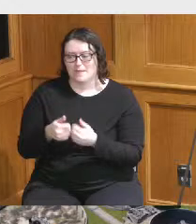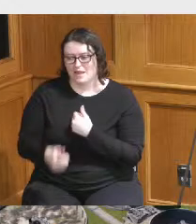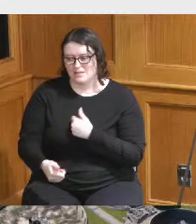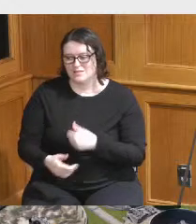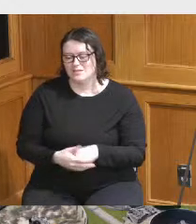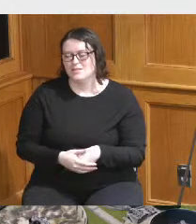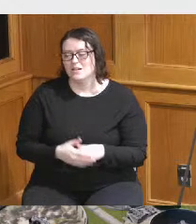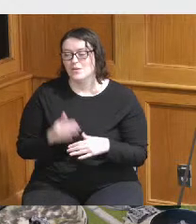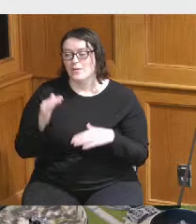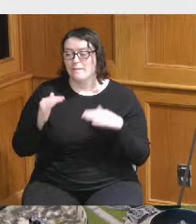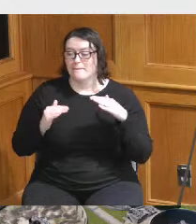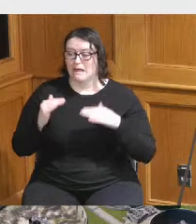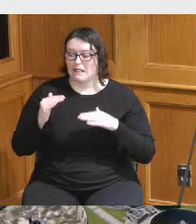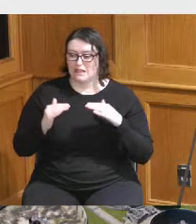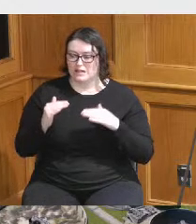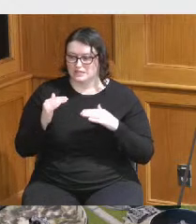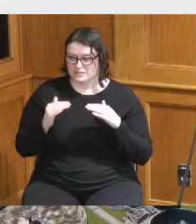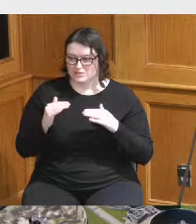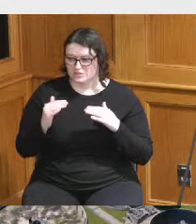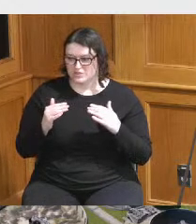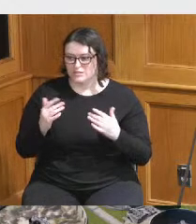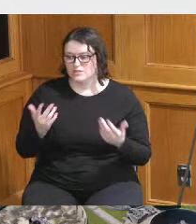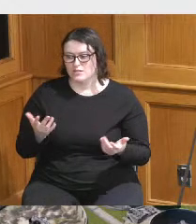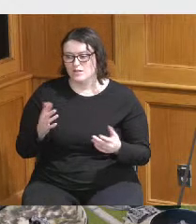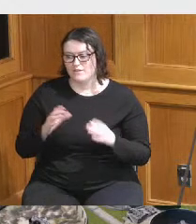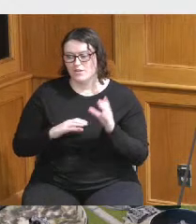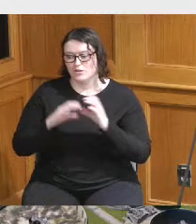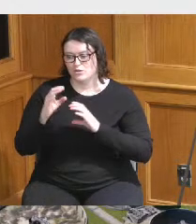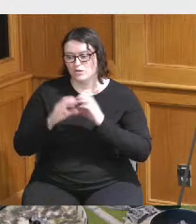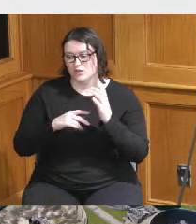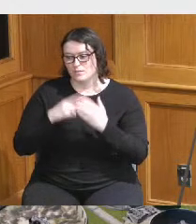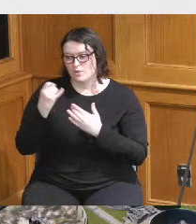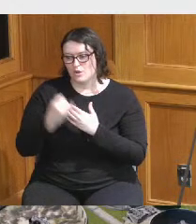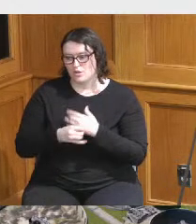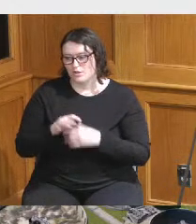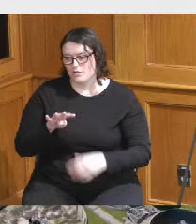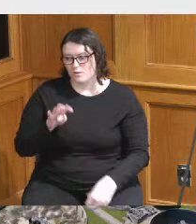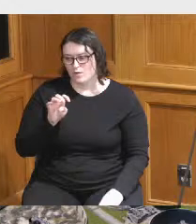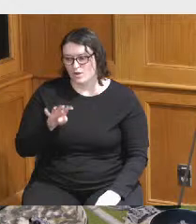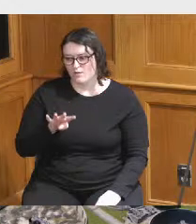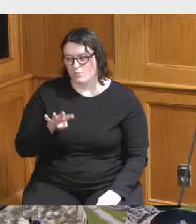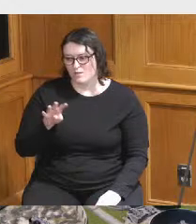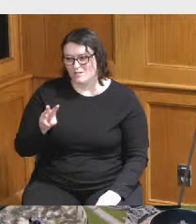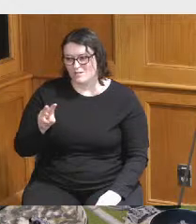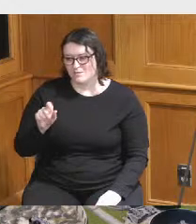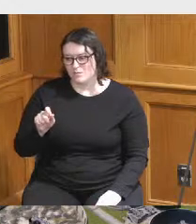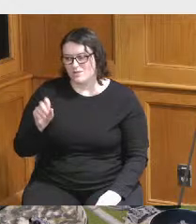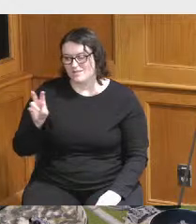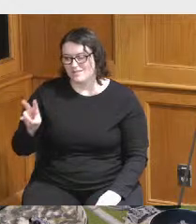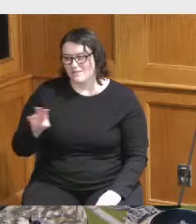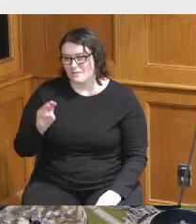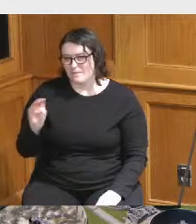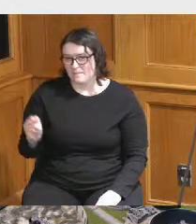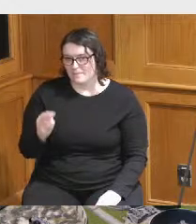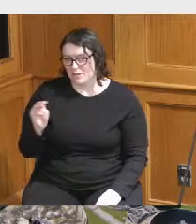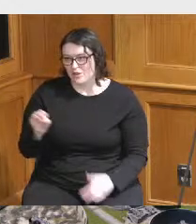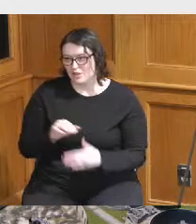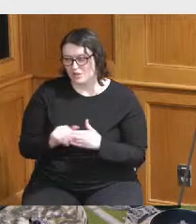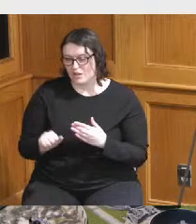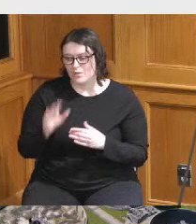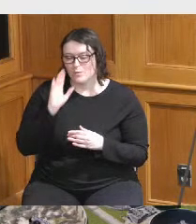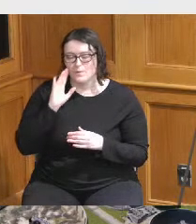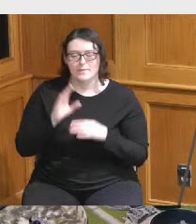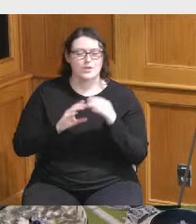we do typically, is of the construction projects for $446.7 million is for